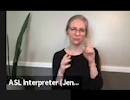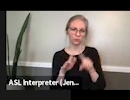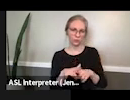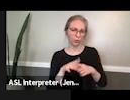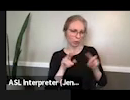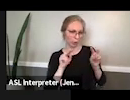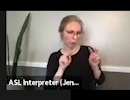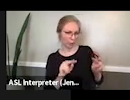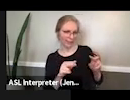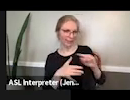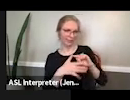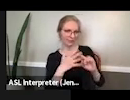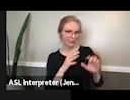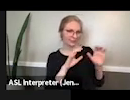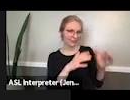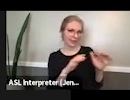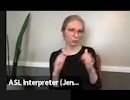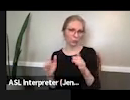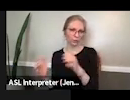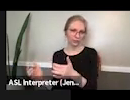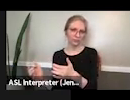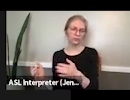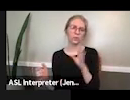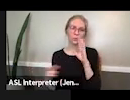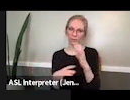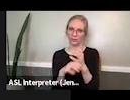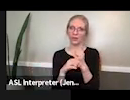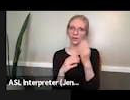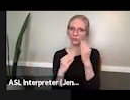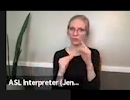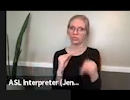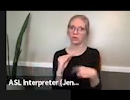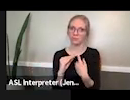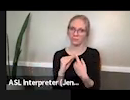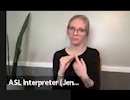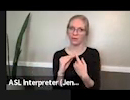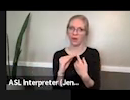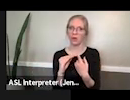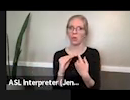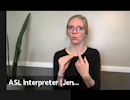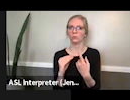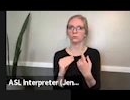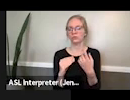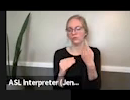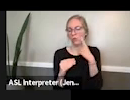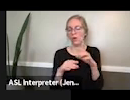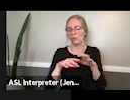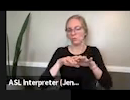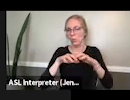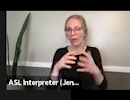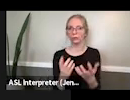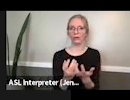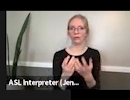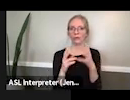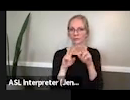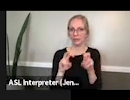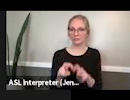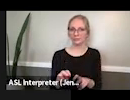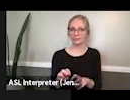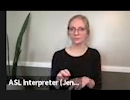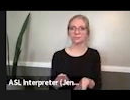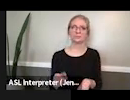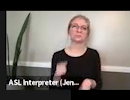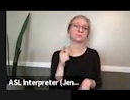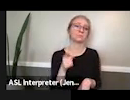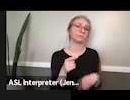these categories, you will get information to get a well-rounded assessment. Memory,